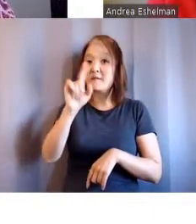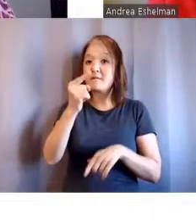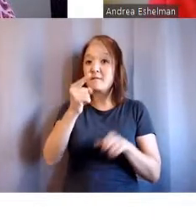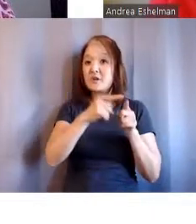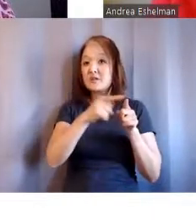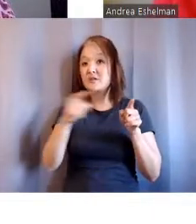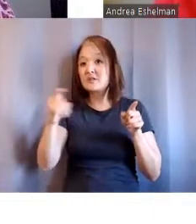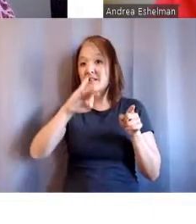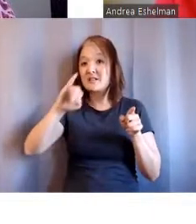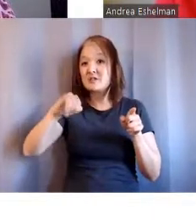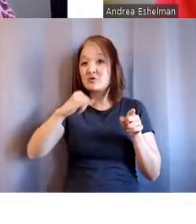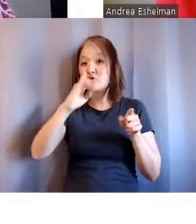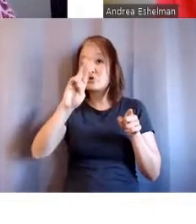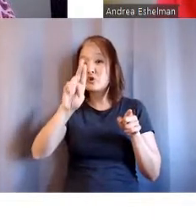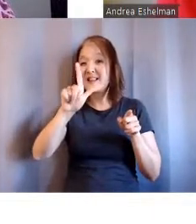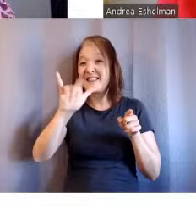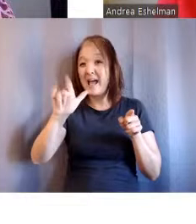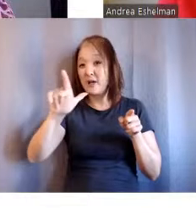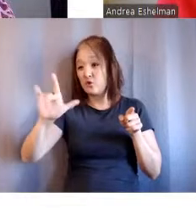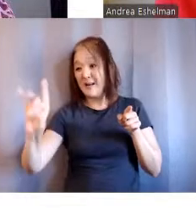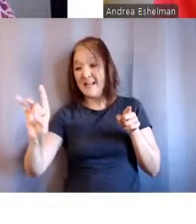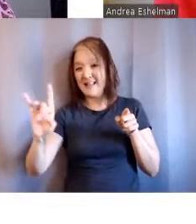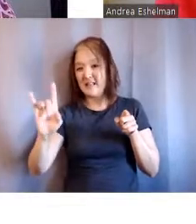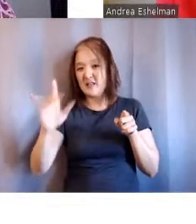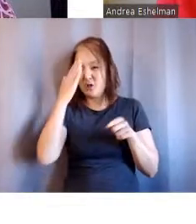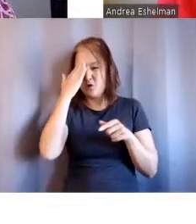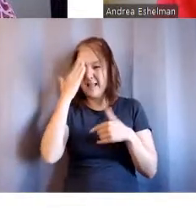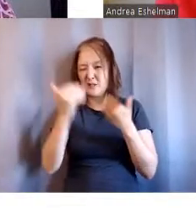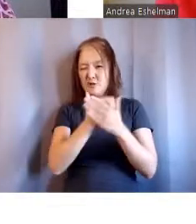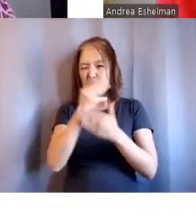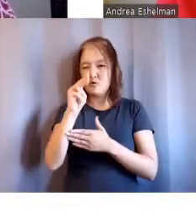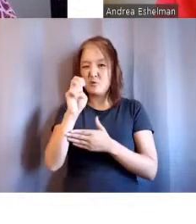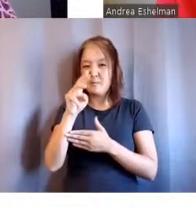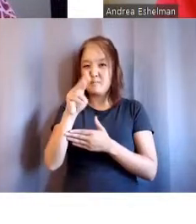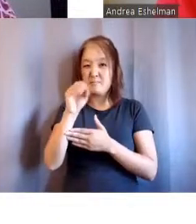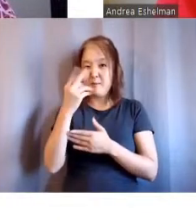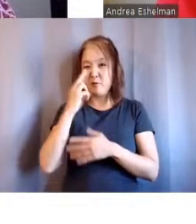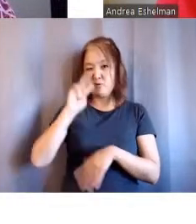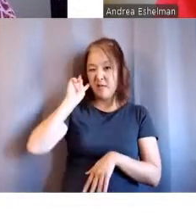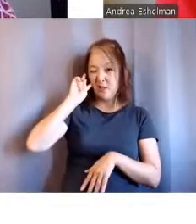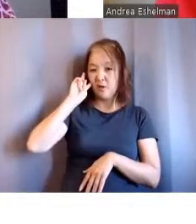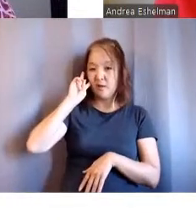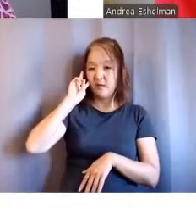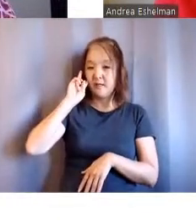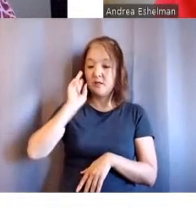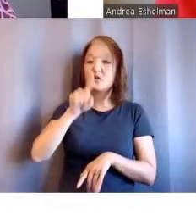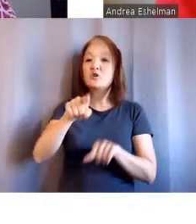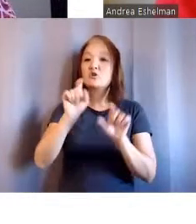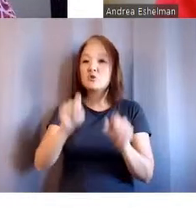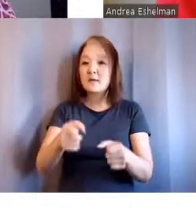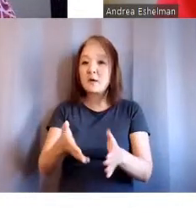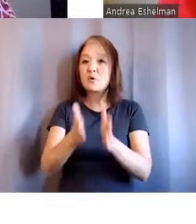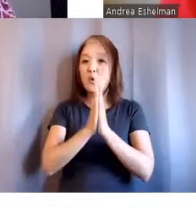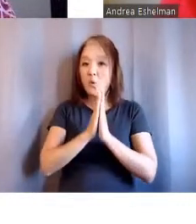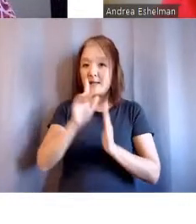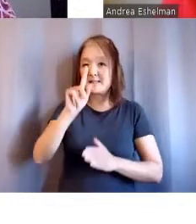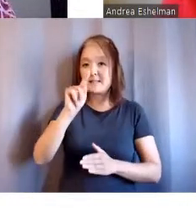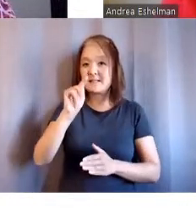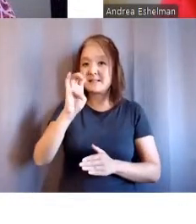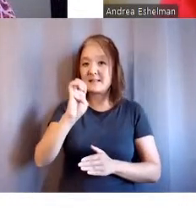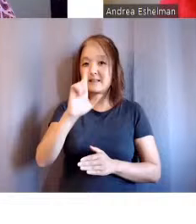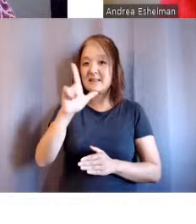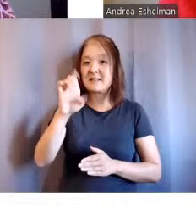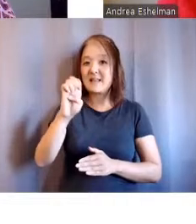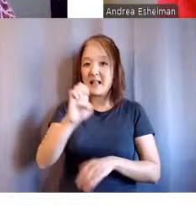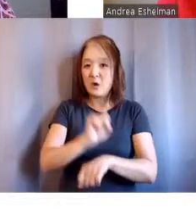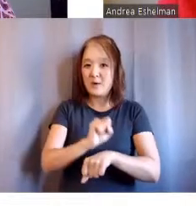July 28th, which is the new memo that came out from the superintendent 2 days ago, you may request to telework. Depending